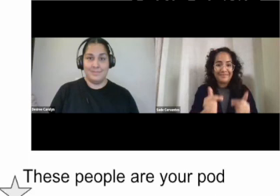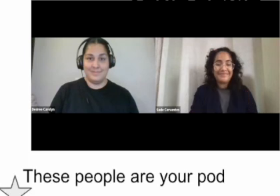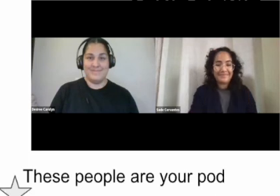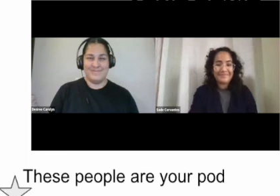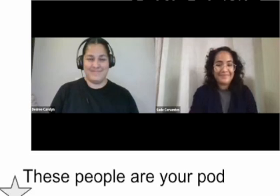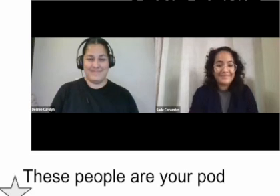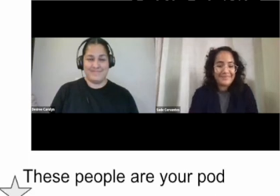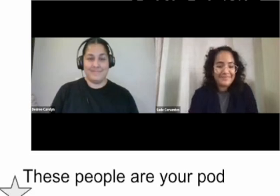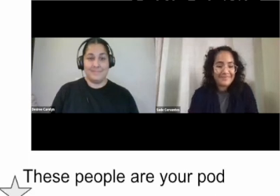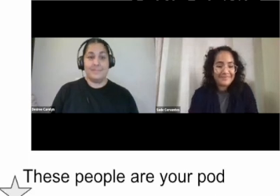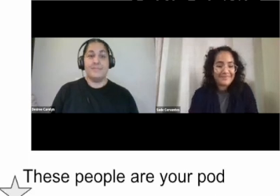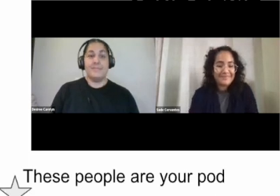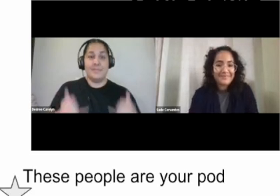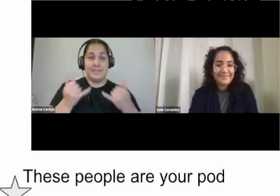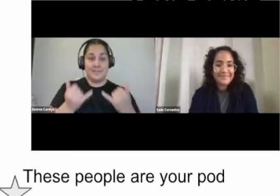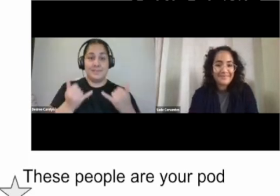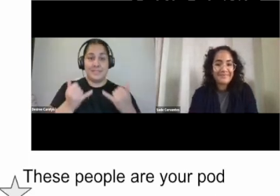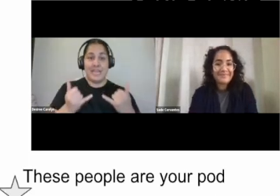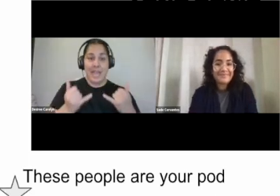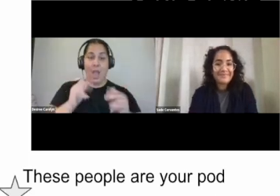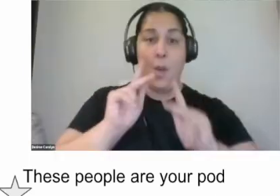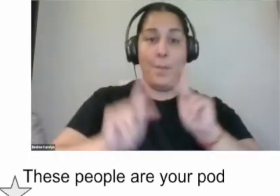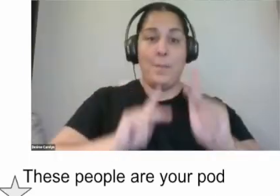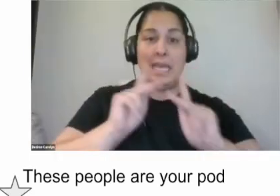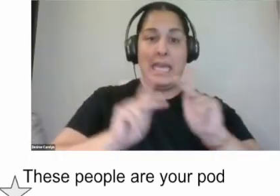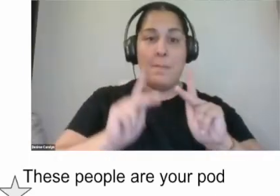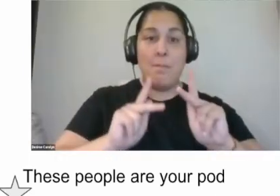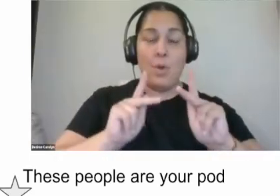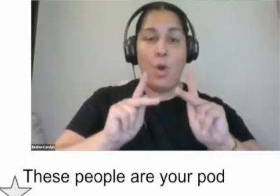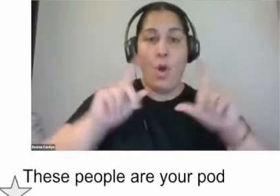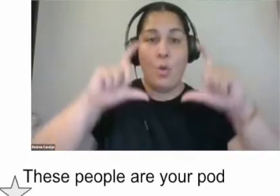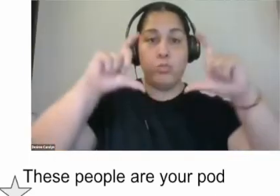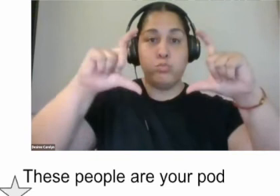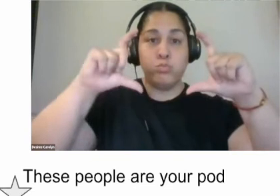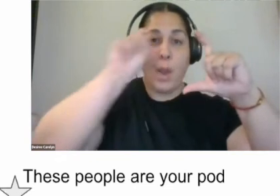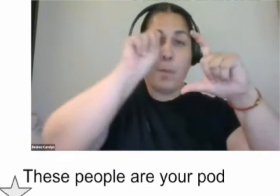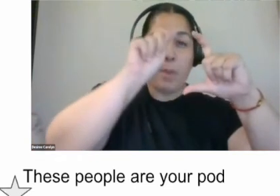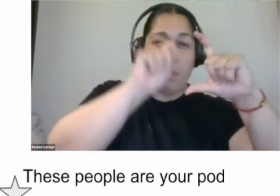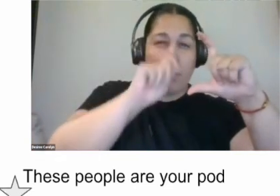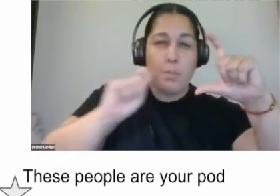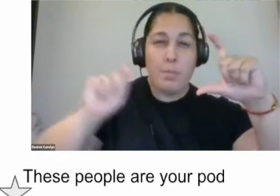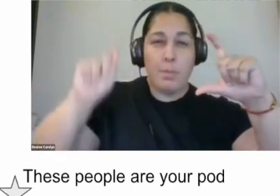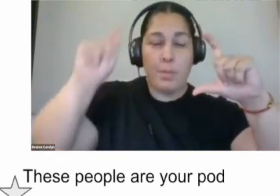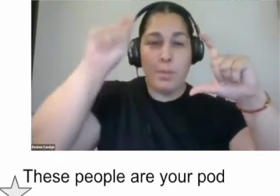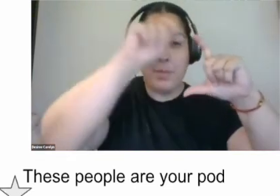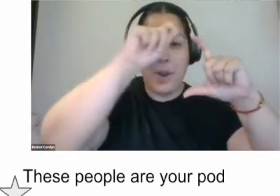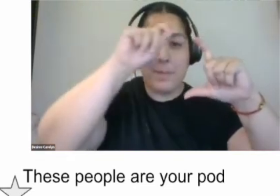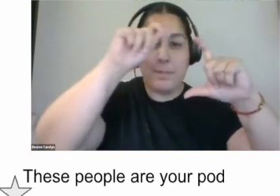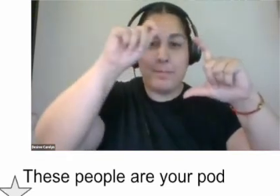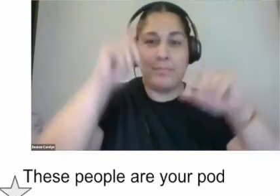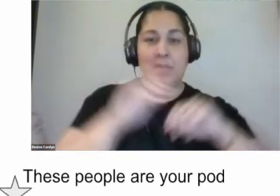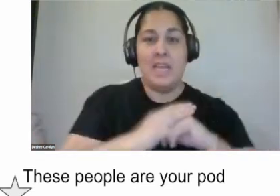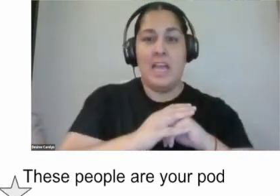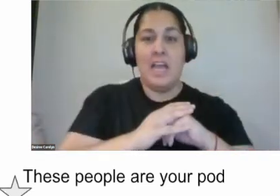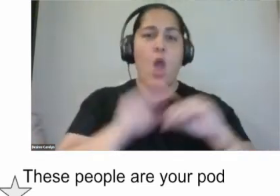dotted circles. These are movable people. These are people who you know, who you have a certain level of trust,